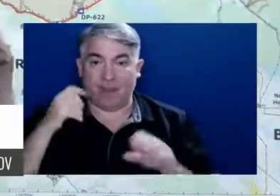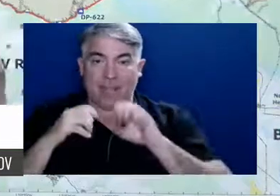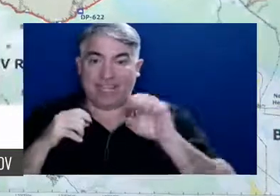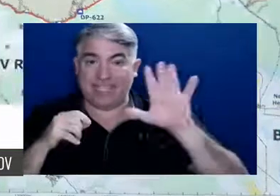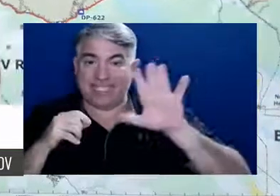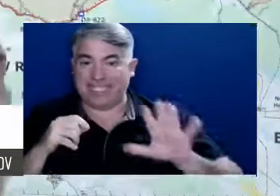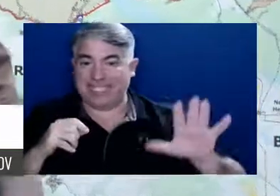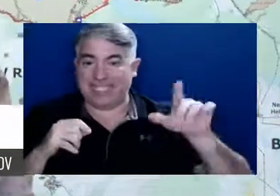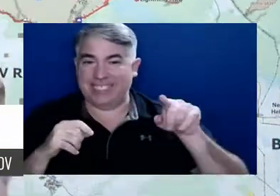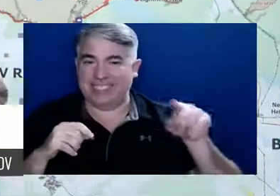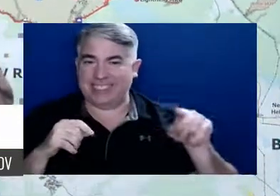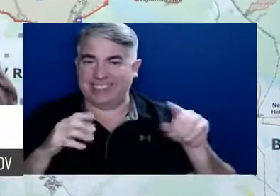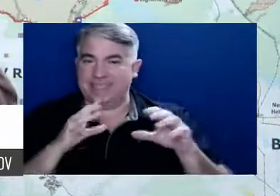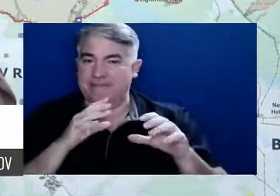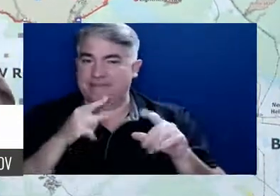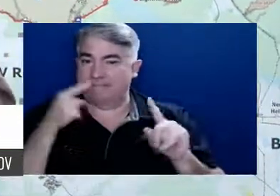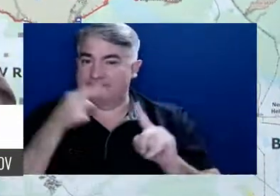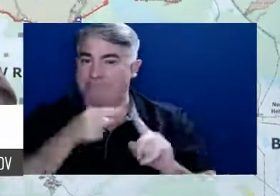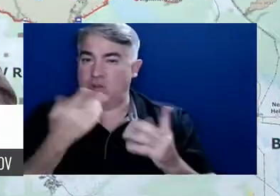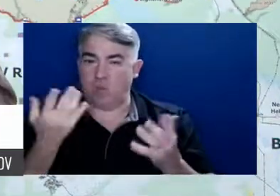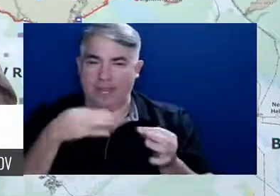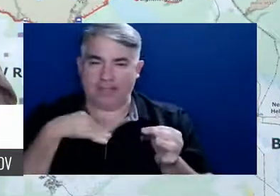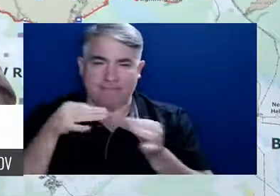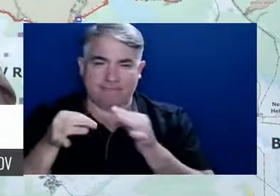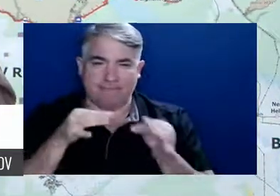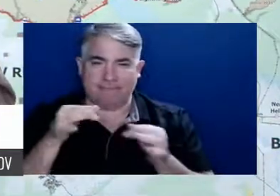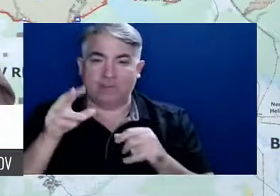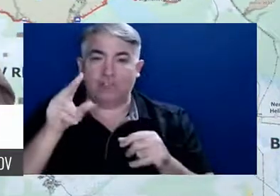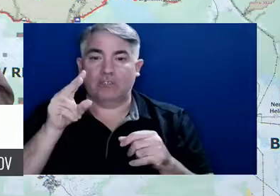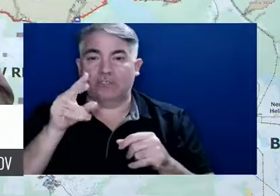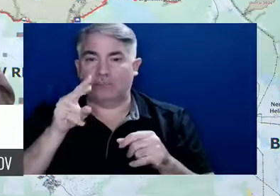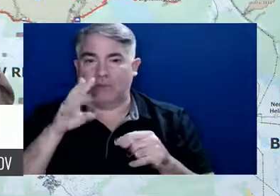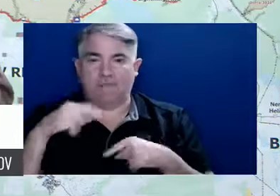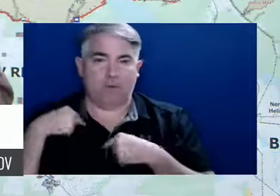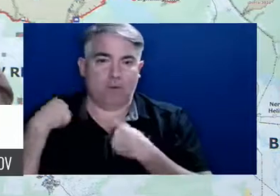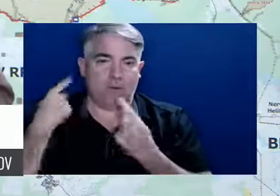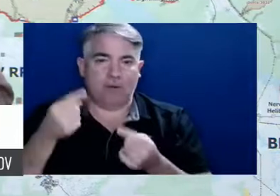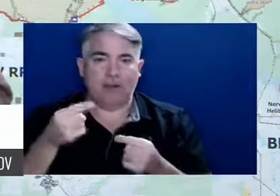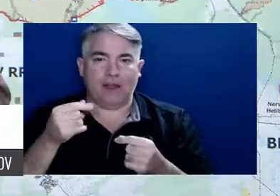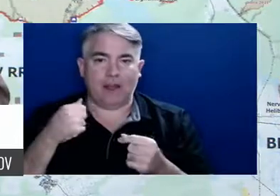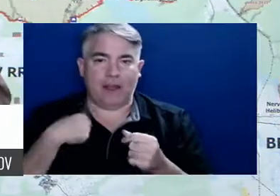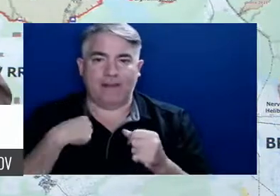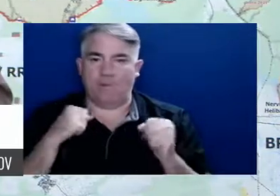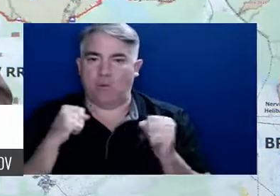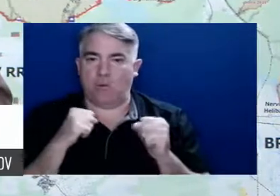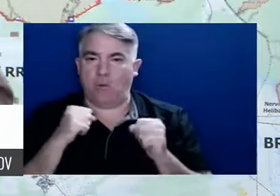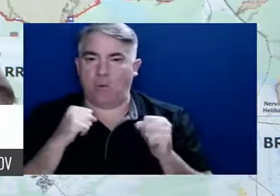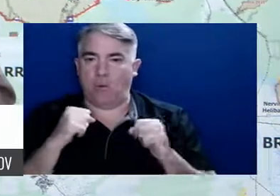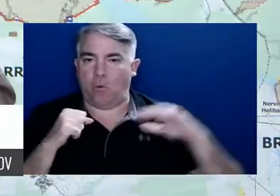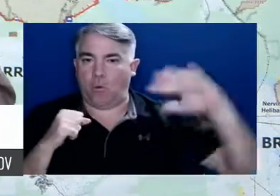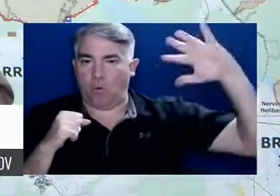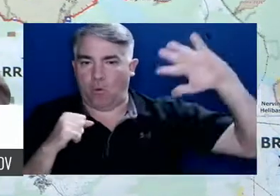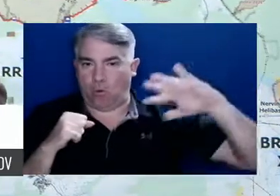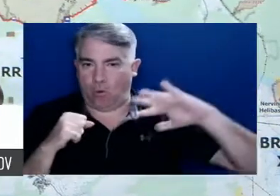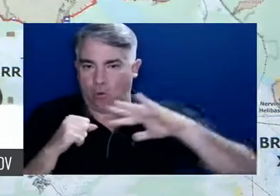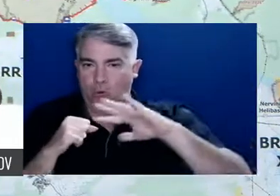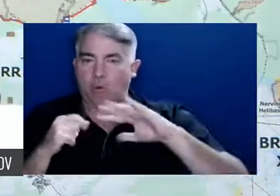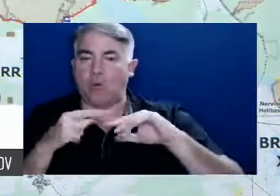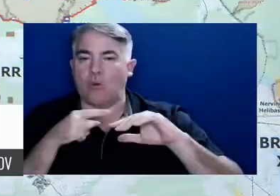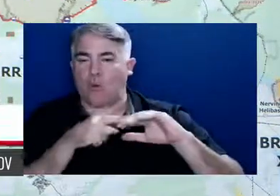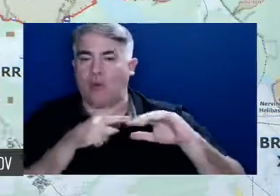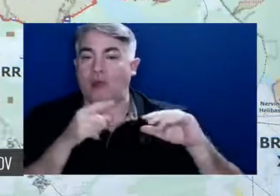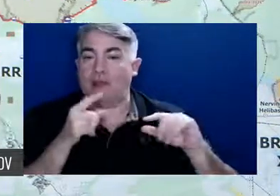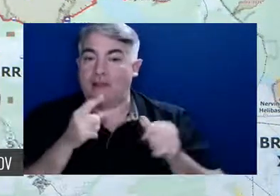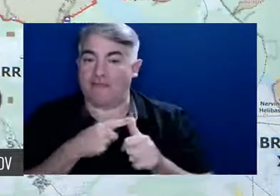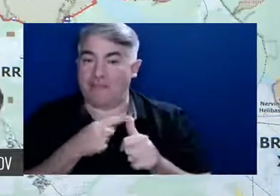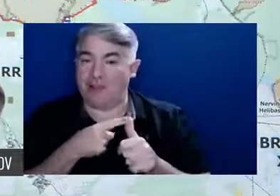24 hours. We did have a cold front move through during a red flag episode. And the first thing it did was yesterday afternoon,